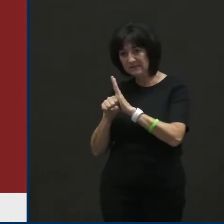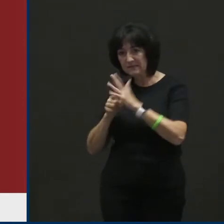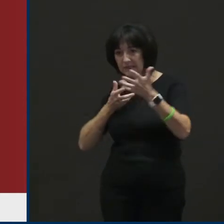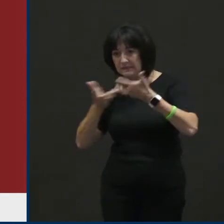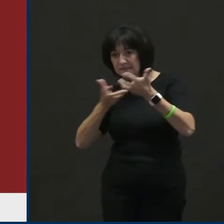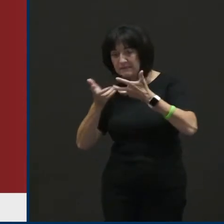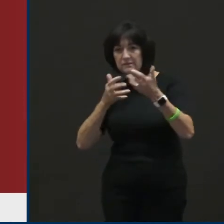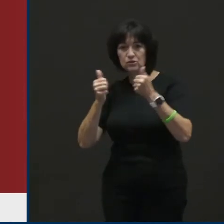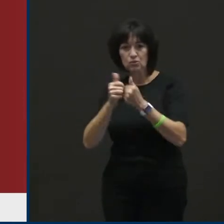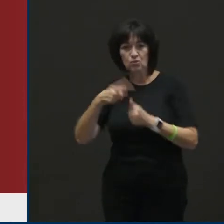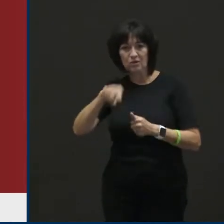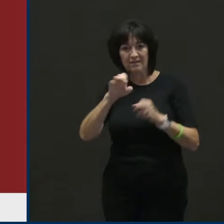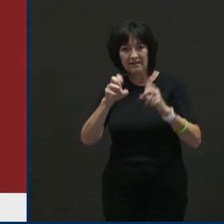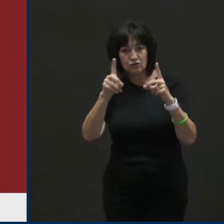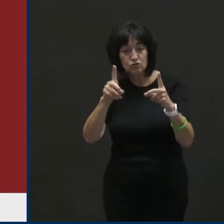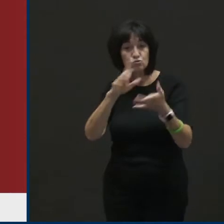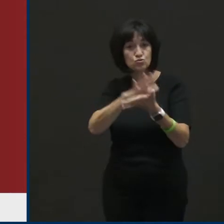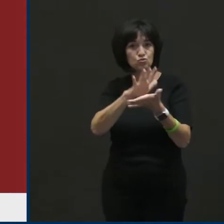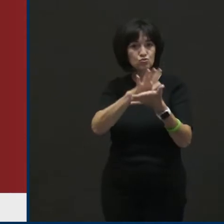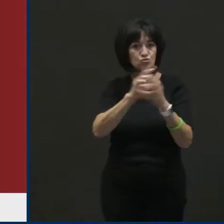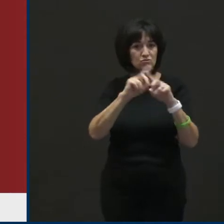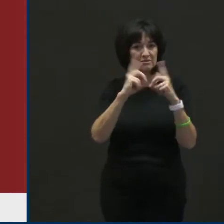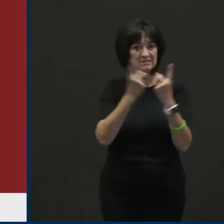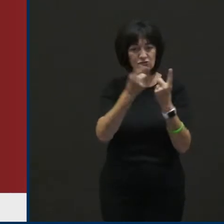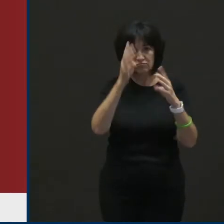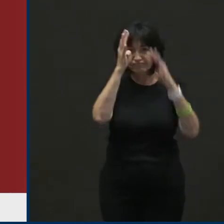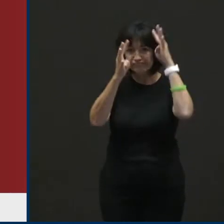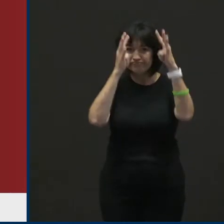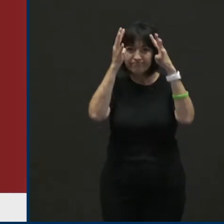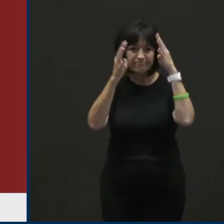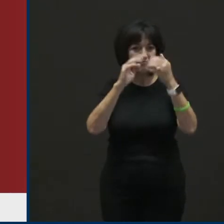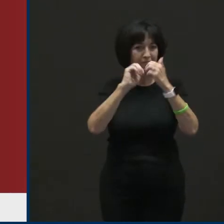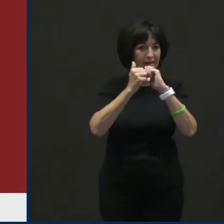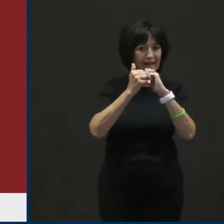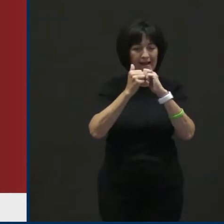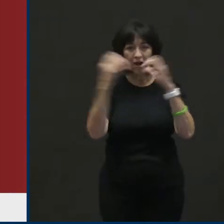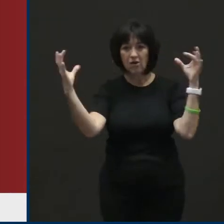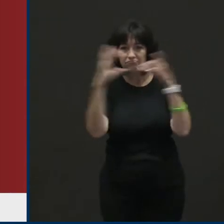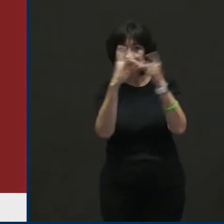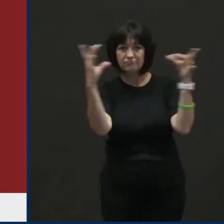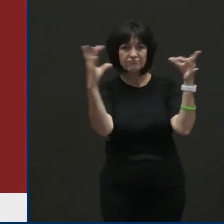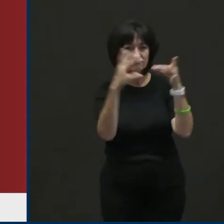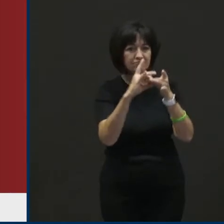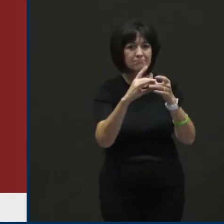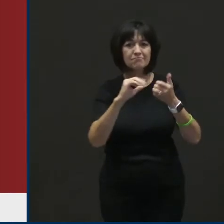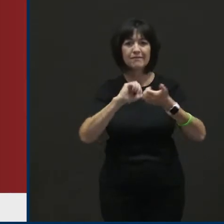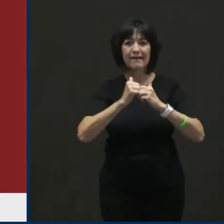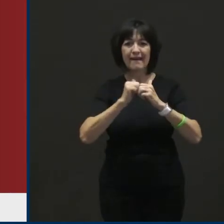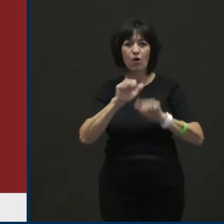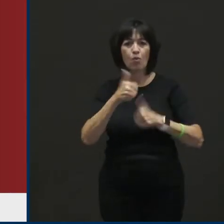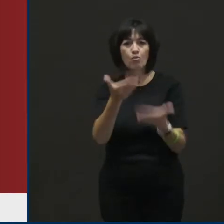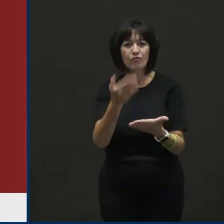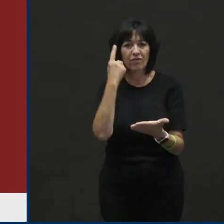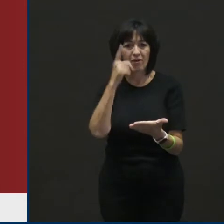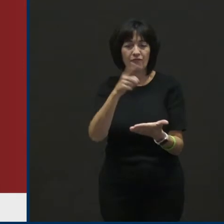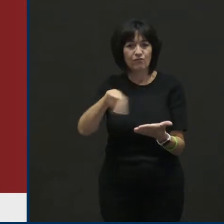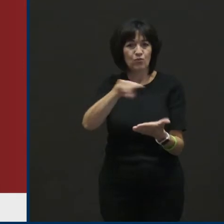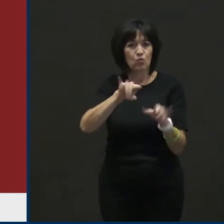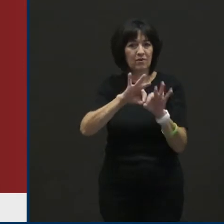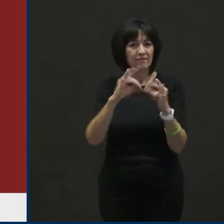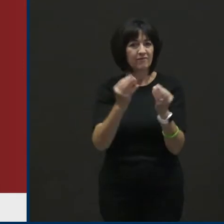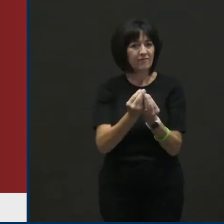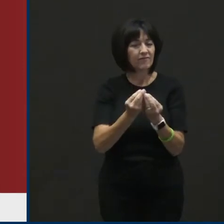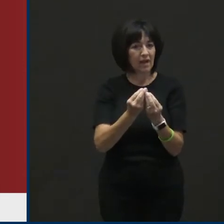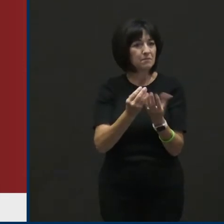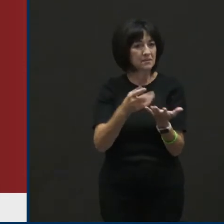and the school districts, to enable those connections to be made. But teachers really stepped up and are learning how to do that and do